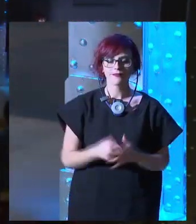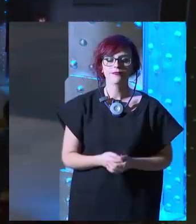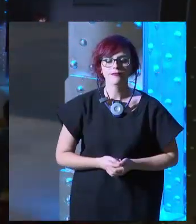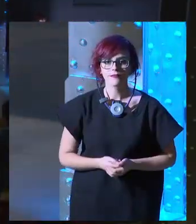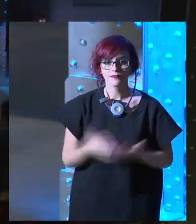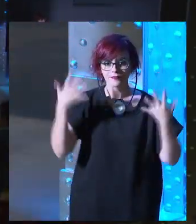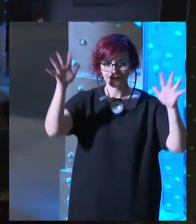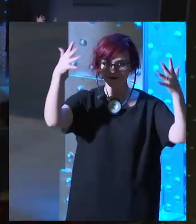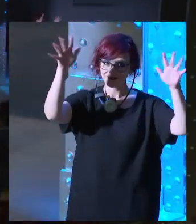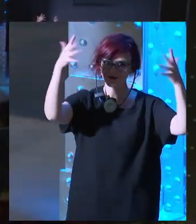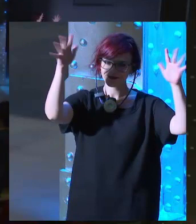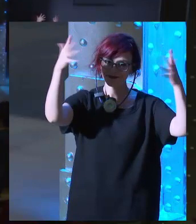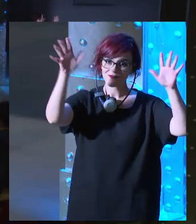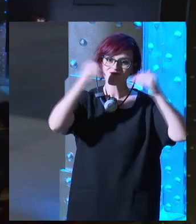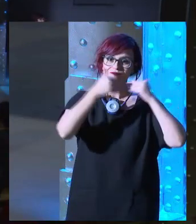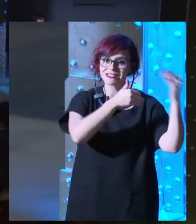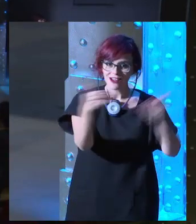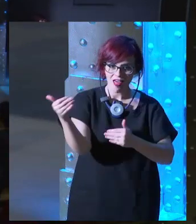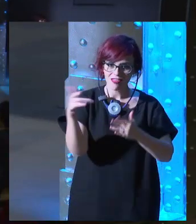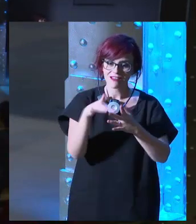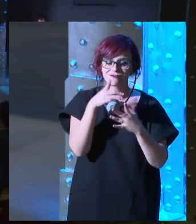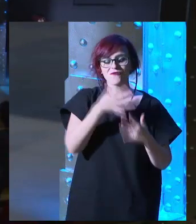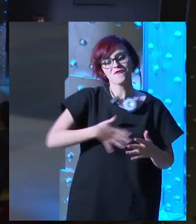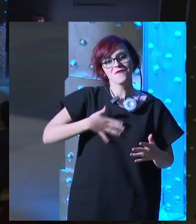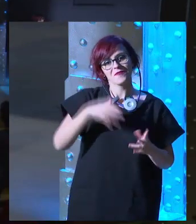Thank you. Thank you for coming here.